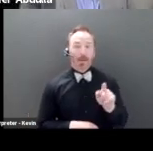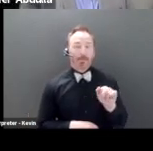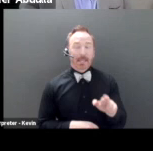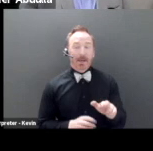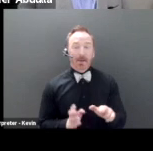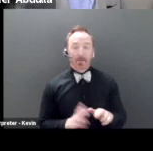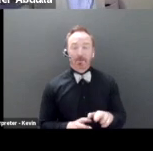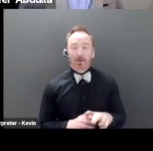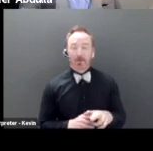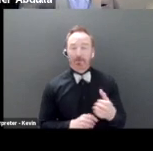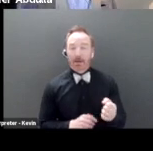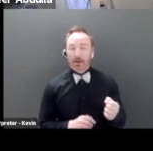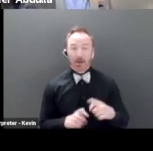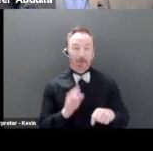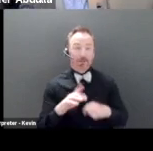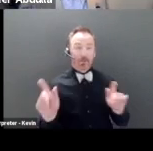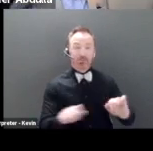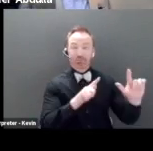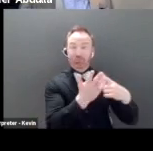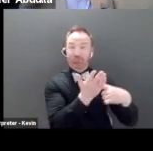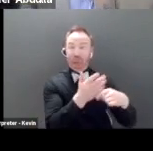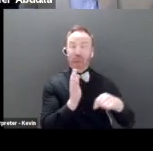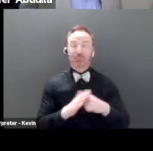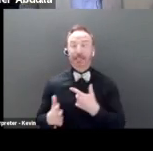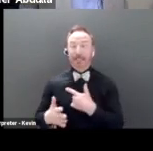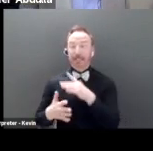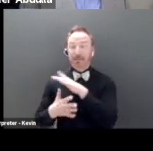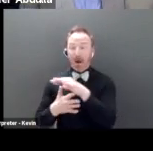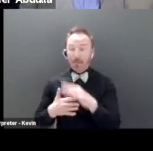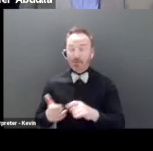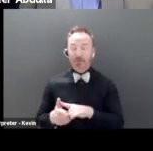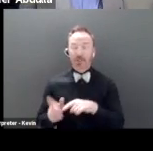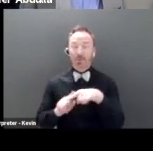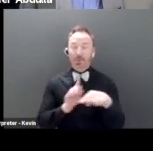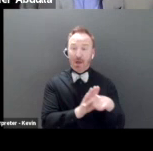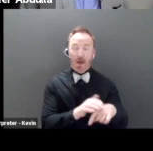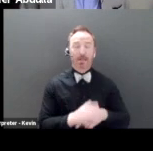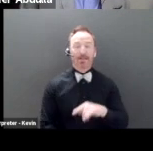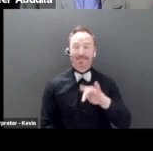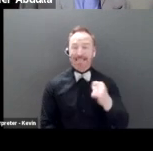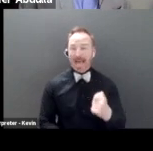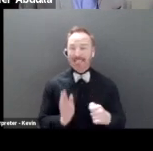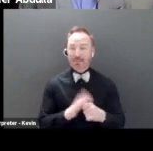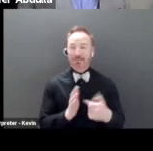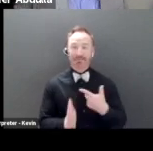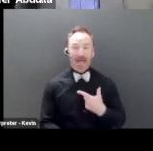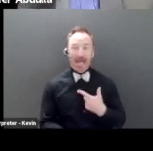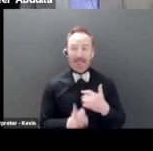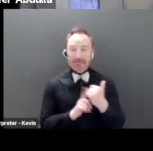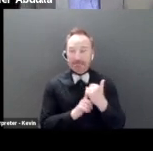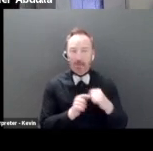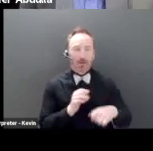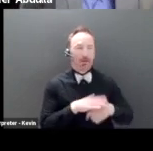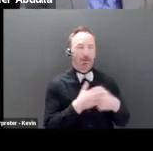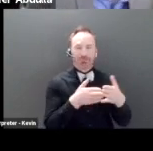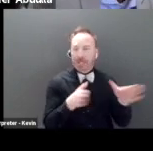So now we've talked about options, pros and cons, let you know about some tax traps and some general traps. So you have some resources